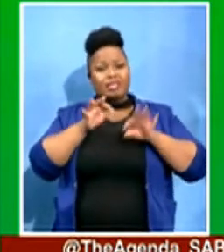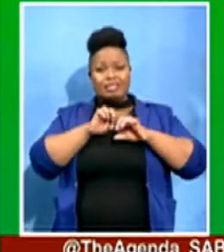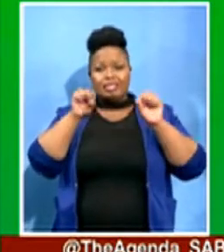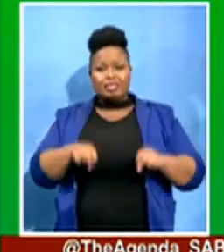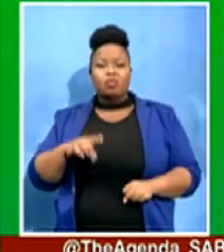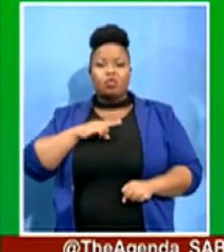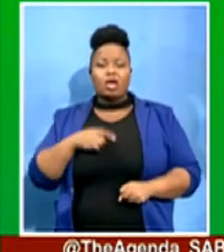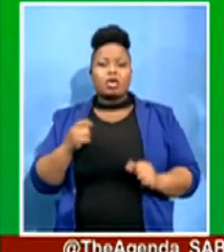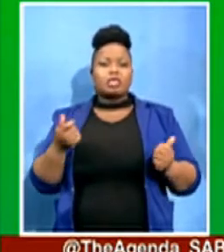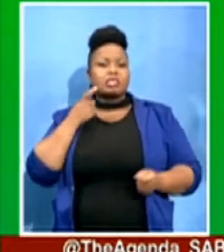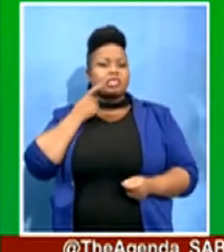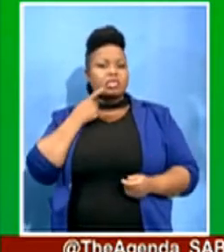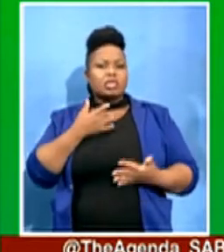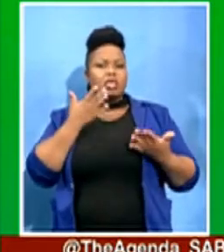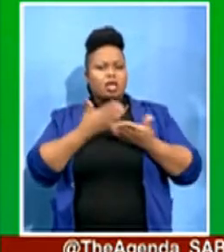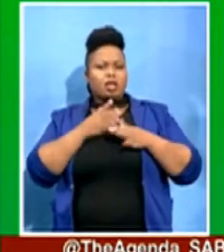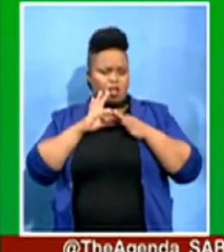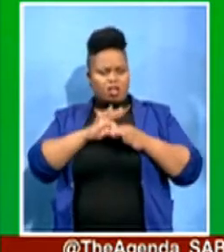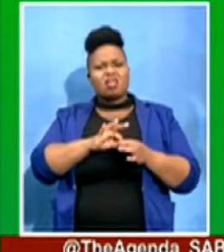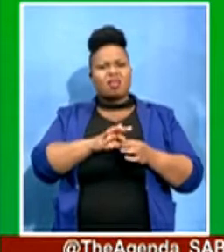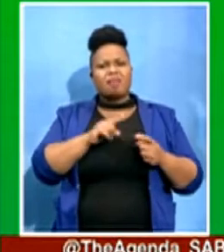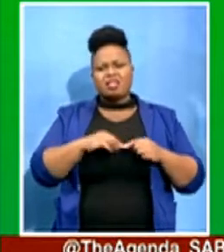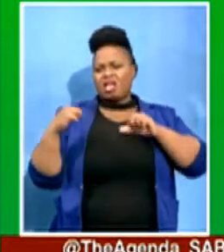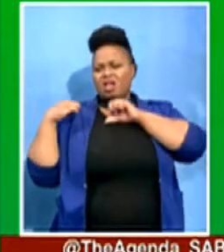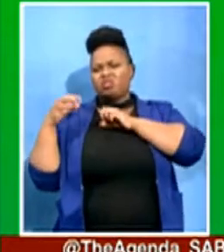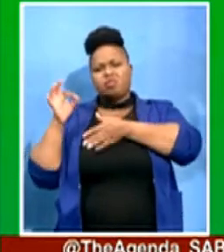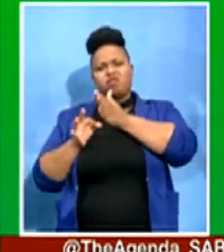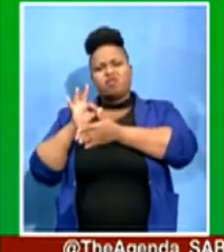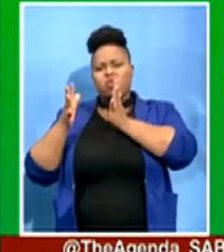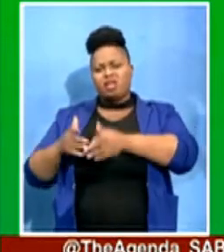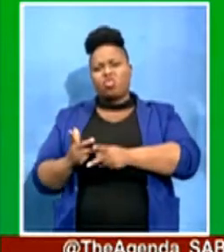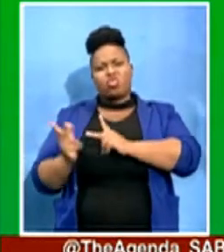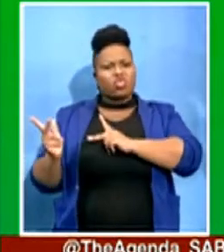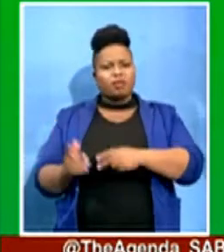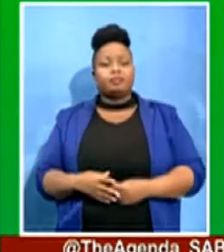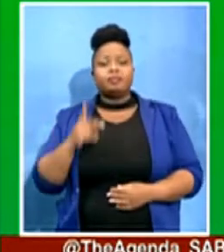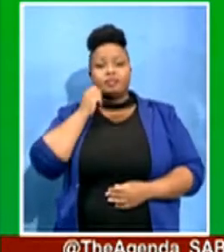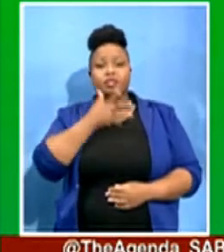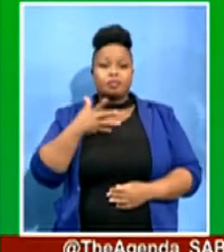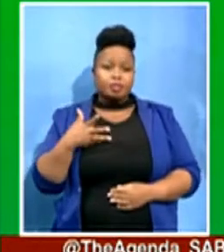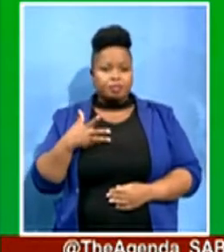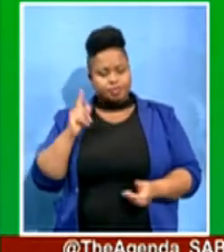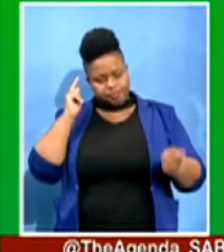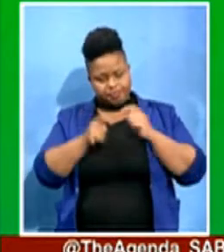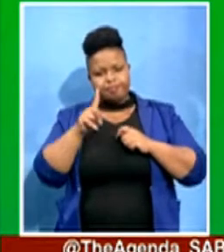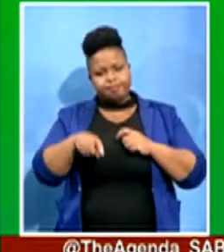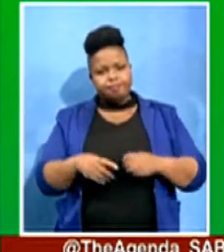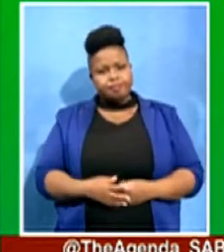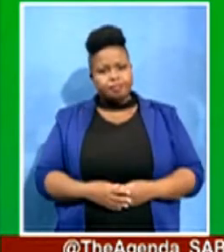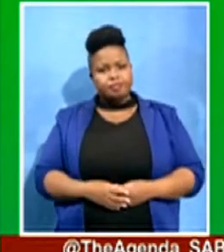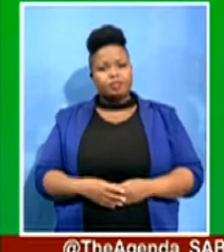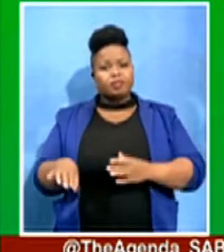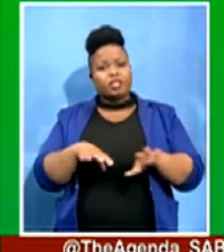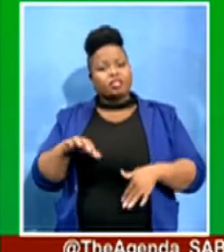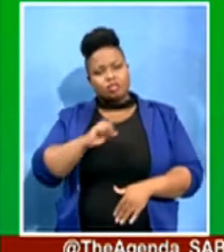over accountability to the voter. Ladies and gentlemen, this must change. Action SA is the party that acts as one